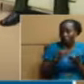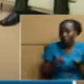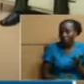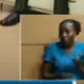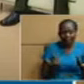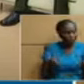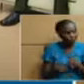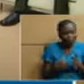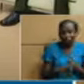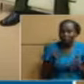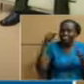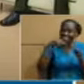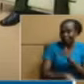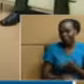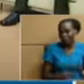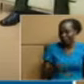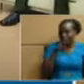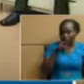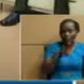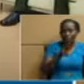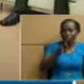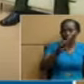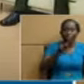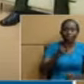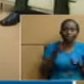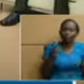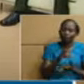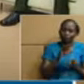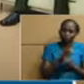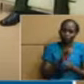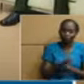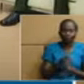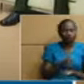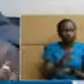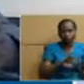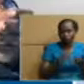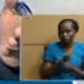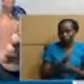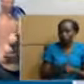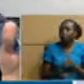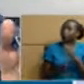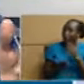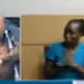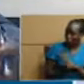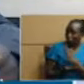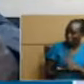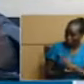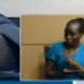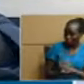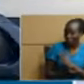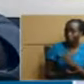is much deeper, and the challenge for you at Hubra is quite immense, I would imagine. True, it is. Yes. But Charles,